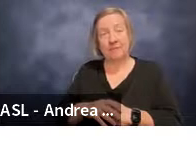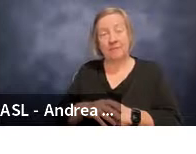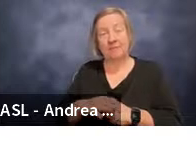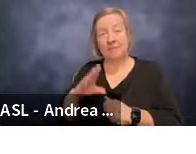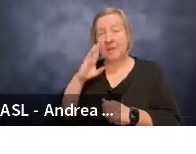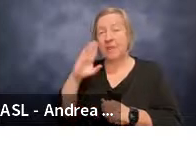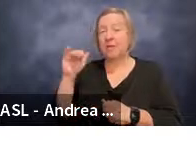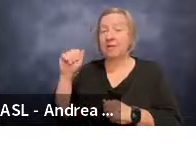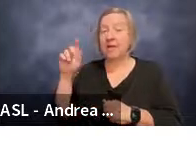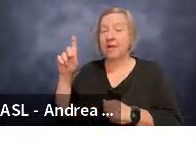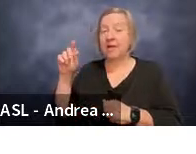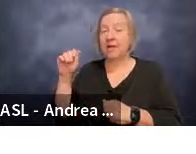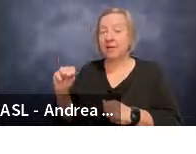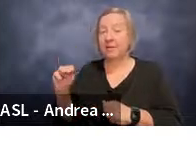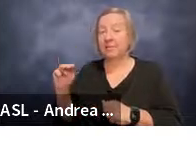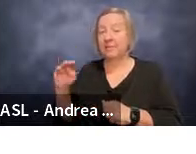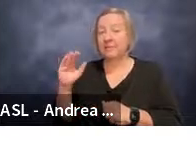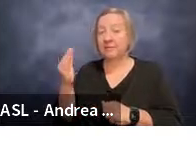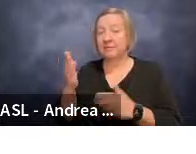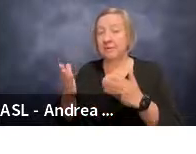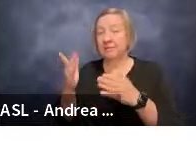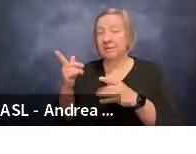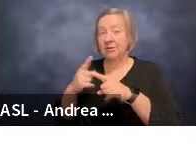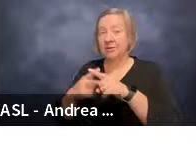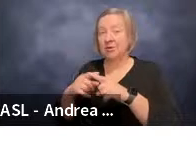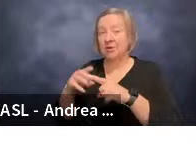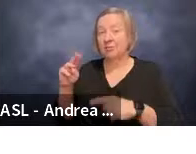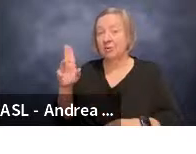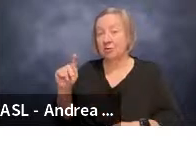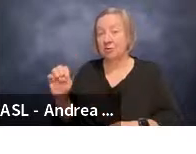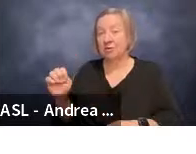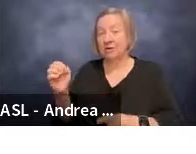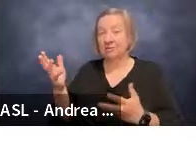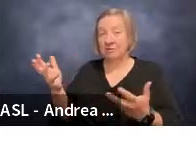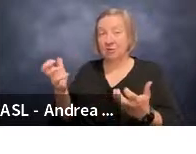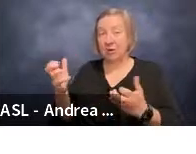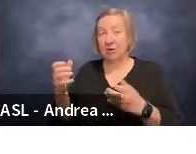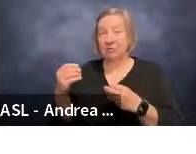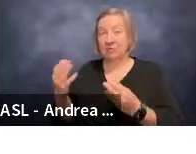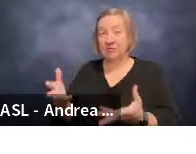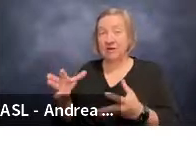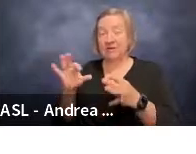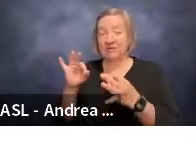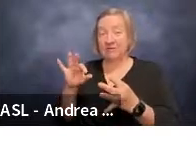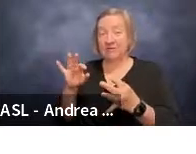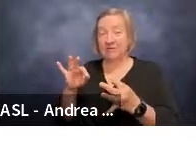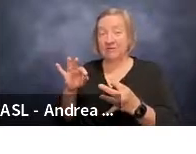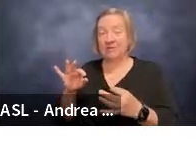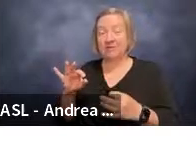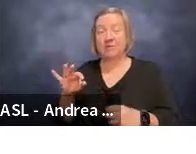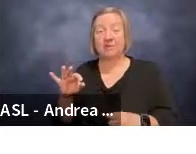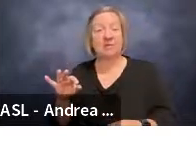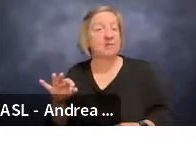Hi, Adam. It looks like you might be muted. If you'd like to provide feedback.